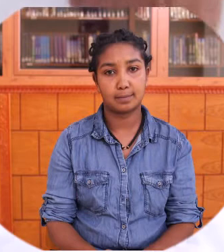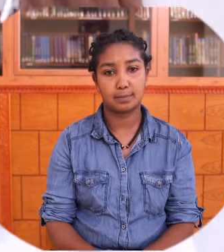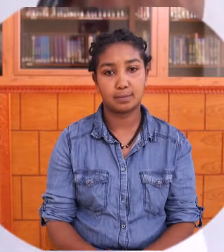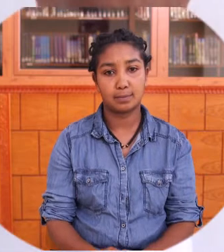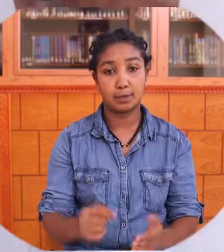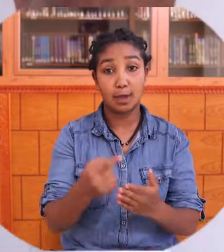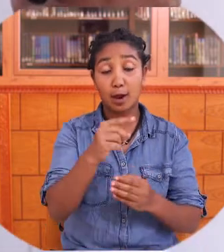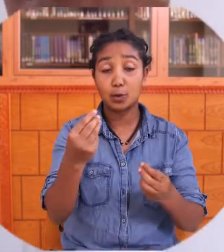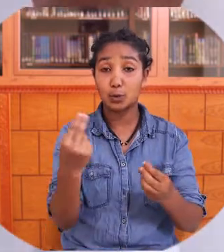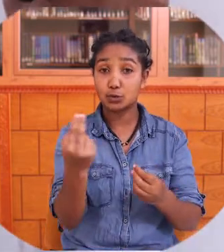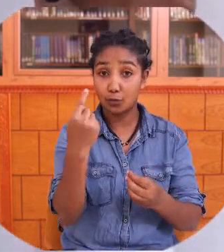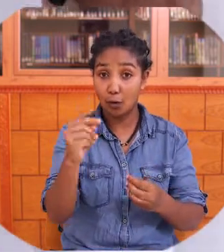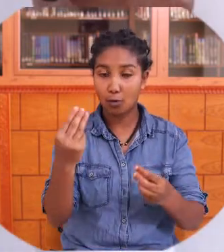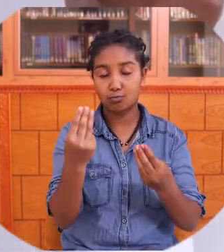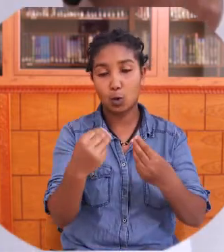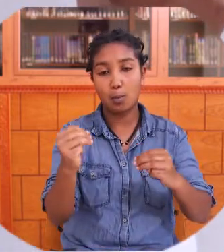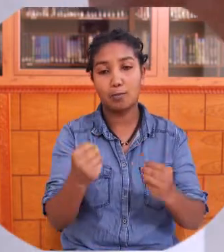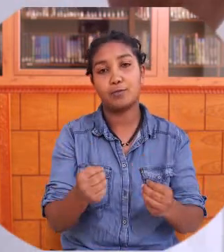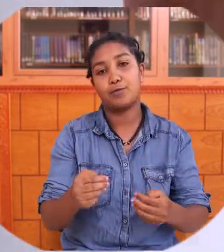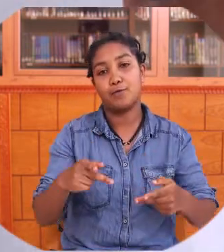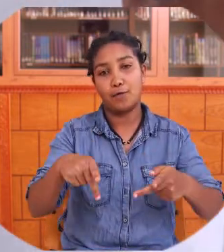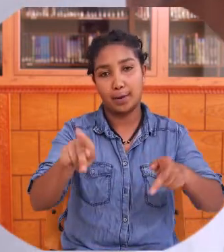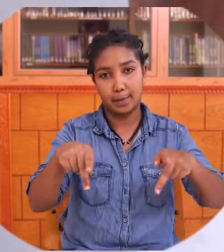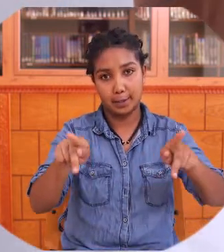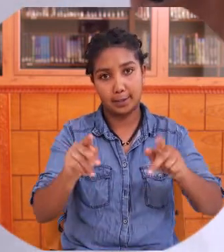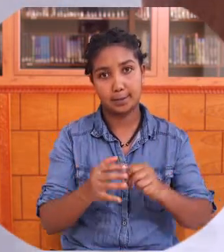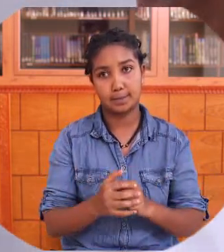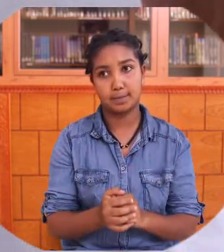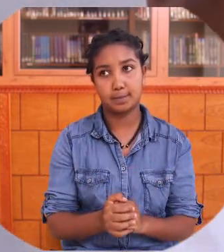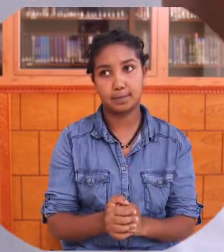They are used for crop farming.